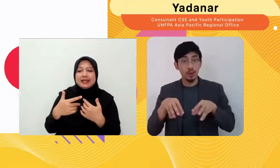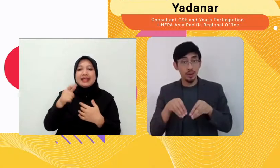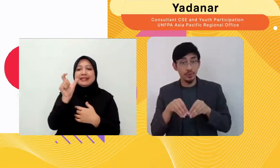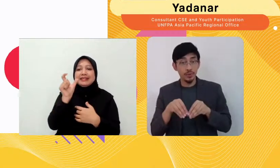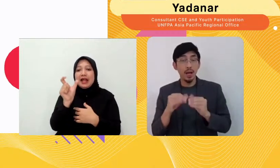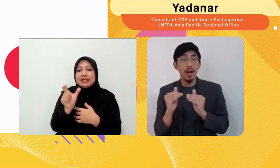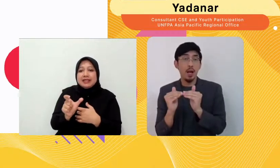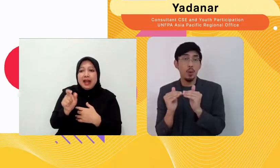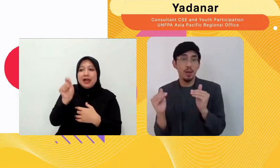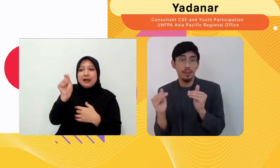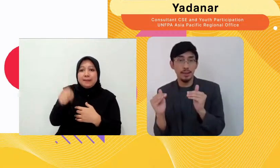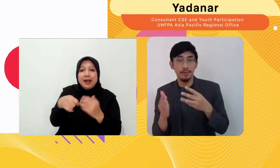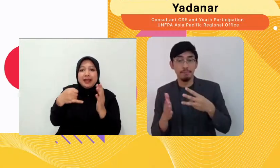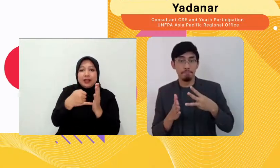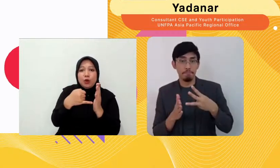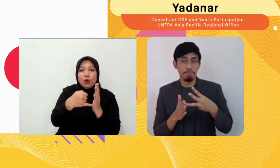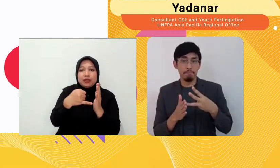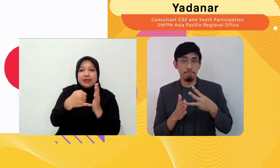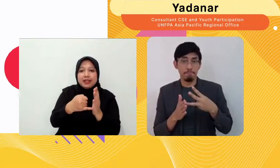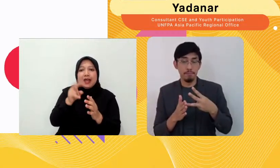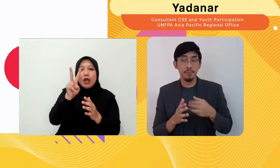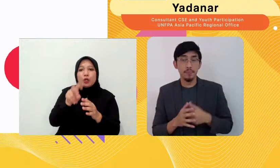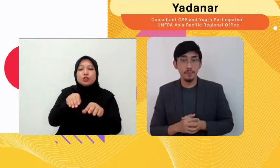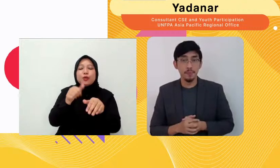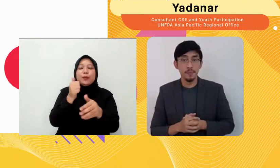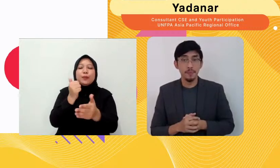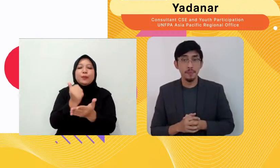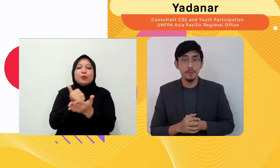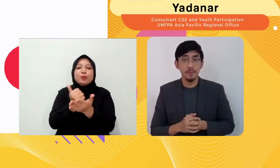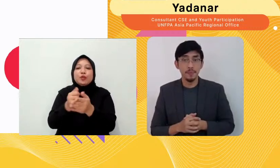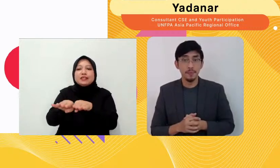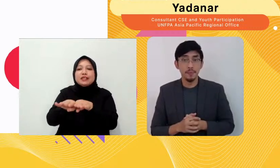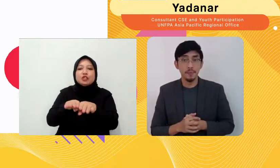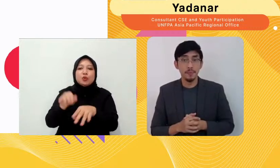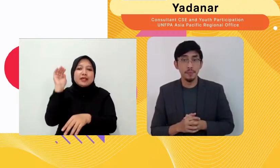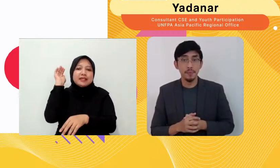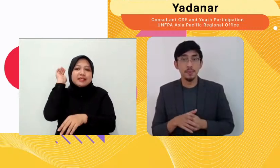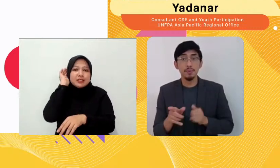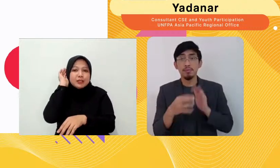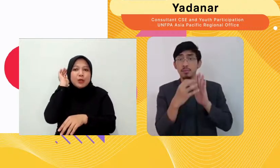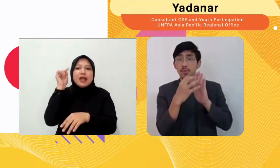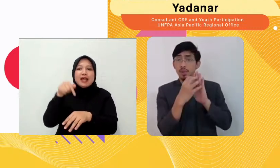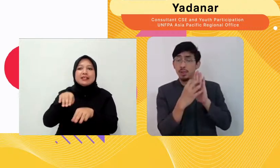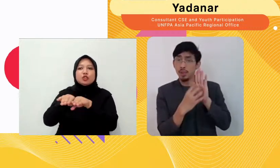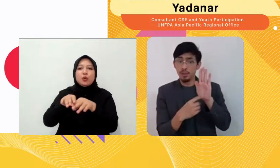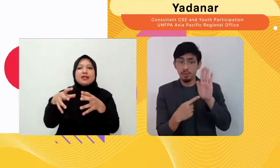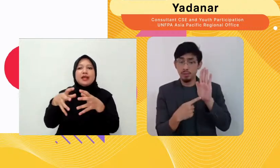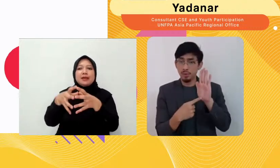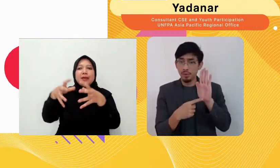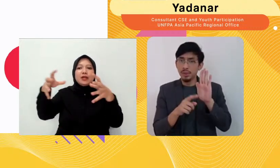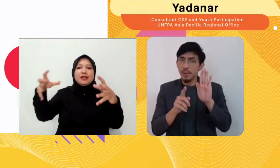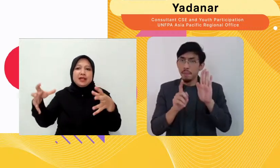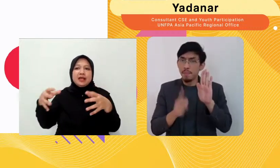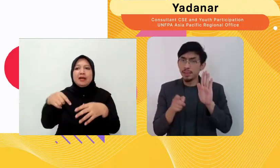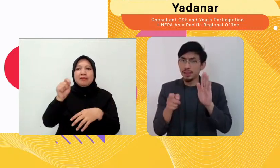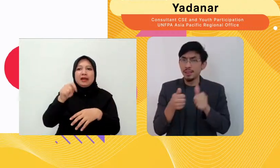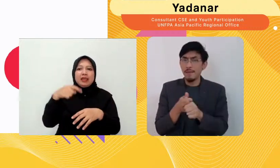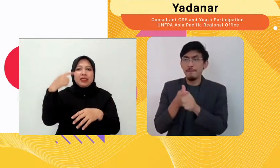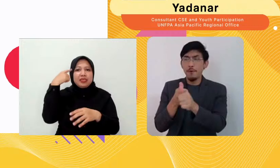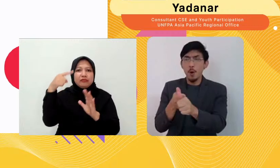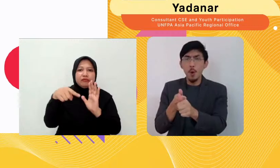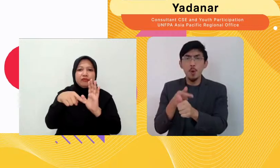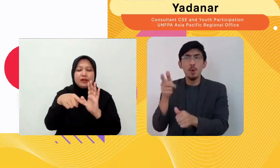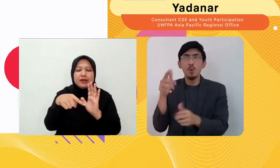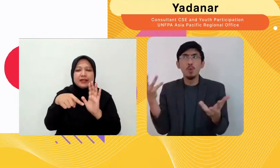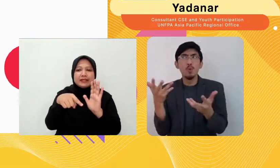content about a certain issue doesn't contribute to the marginalization or negative portrait of the cause that the